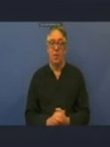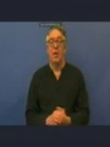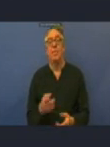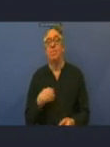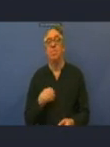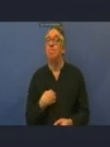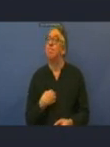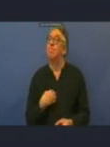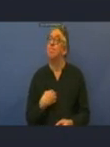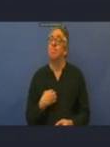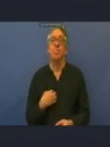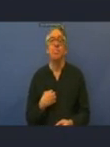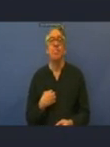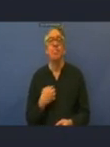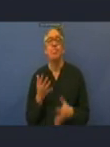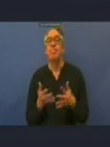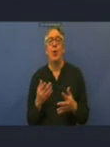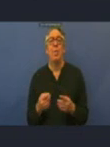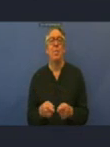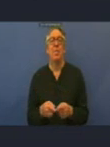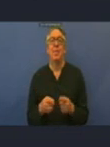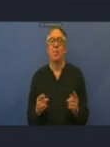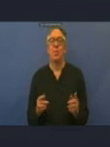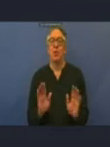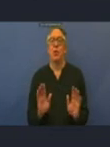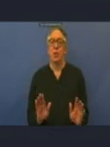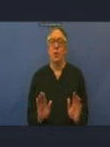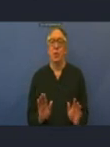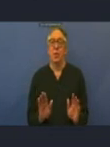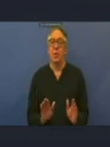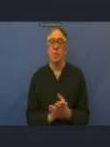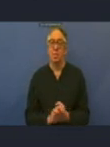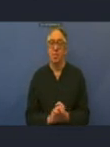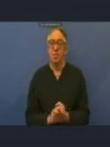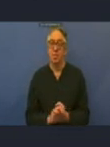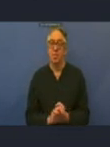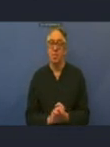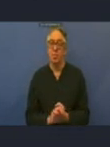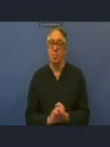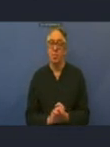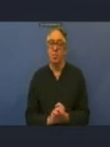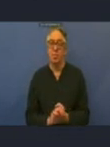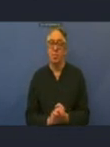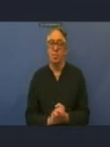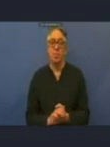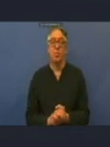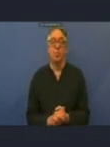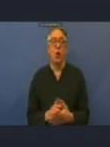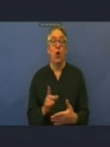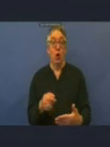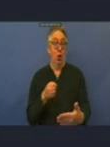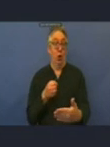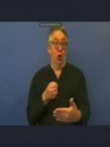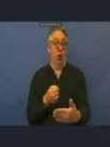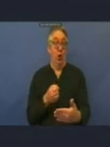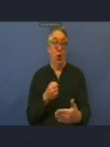In principle, what I just said before should be respected. In the three coming weeks,